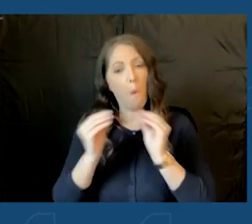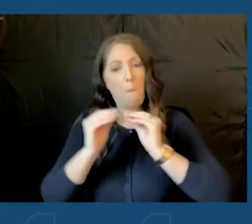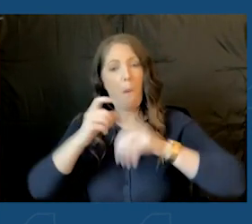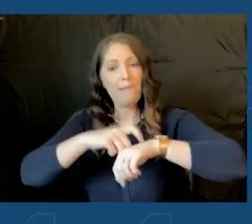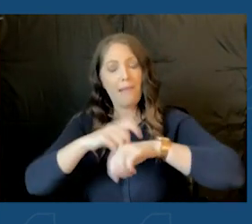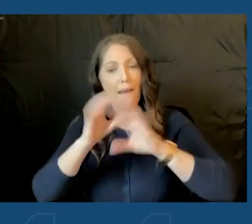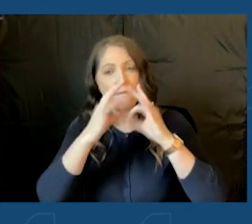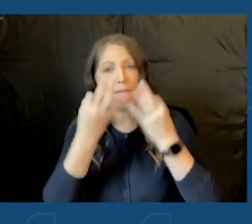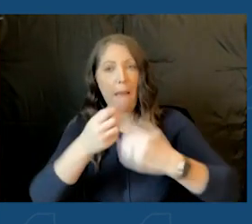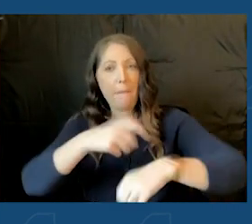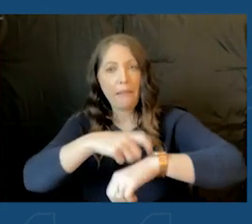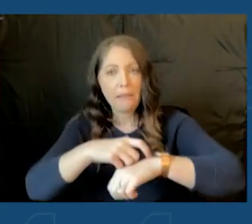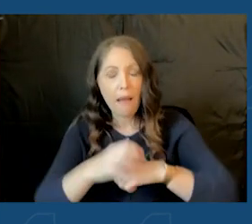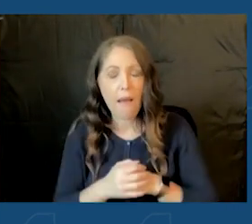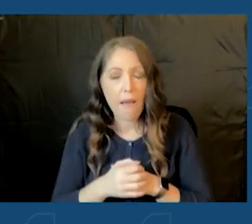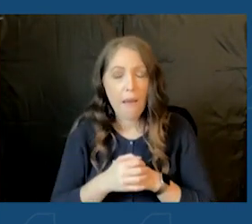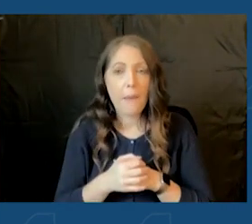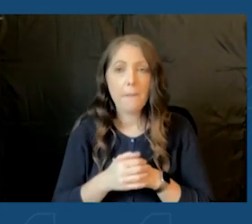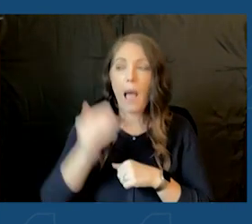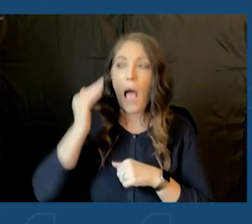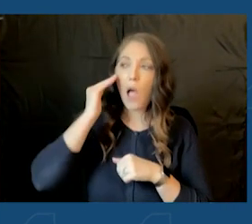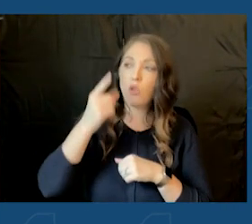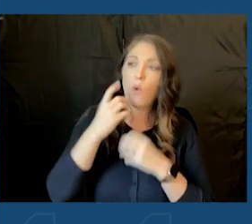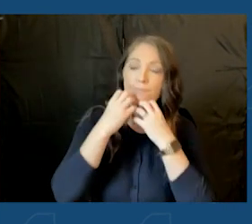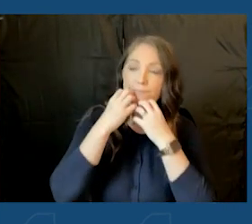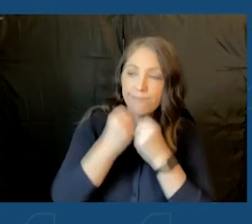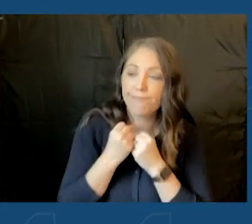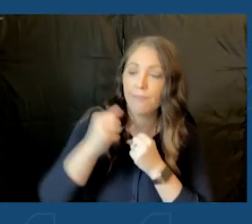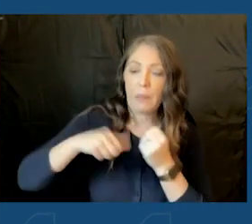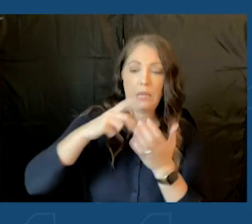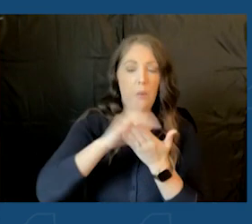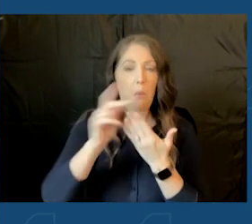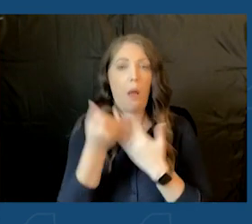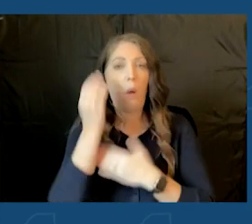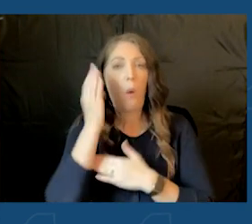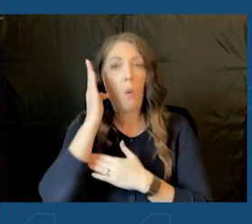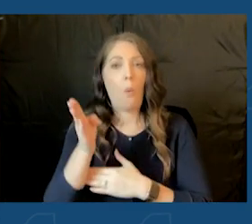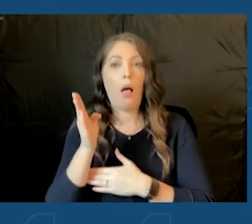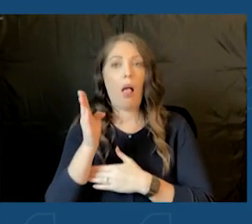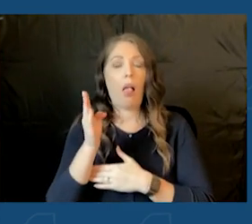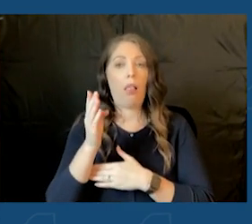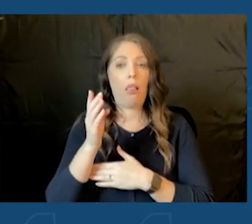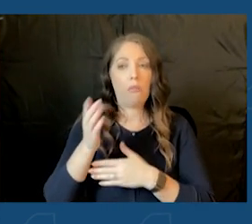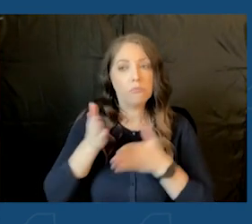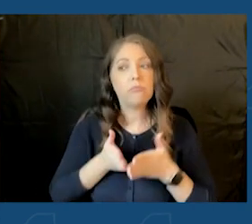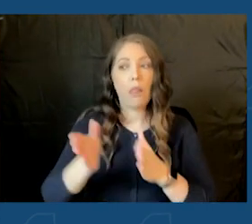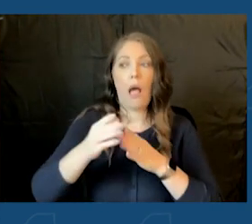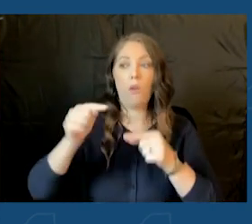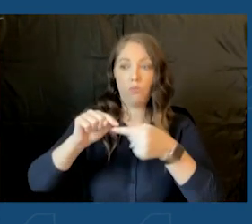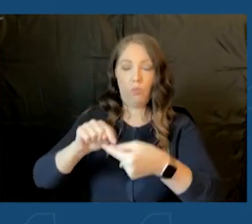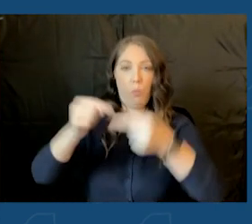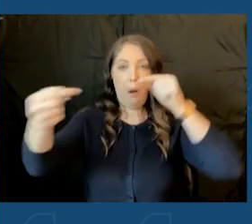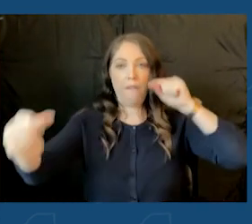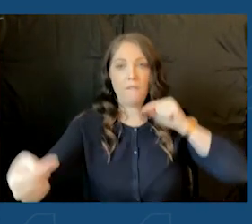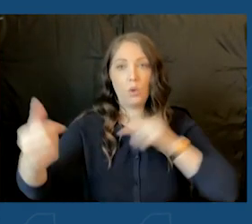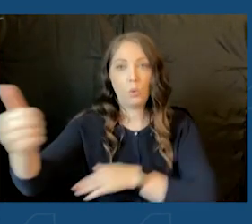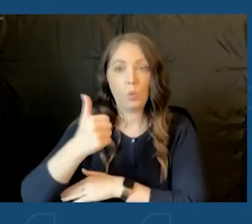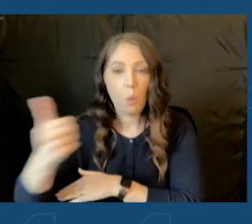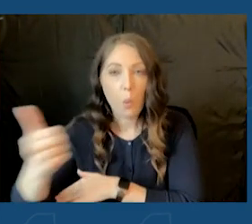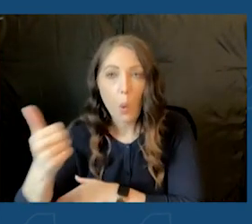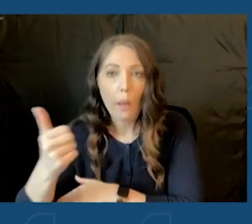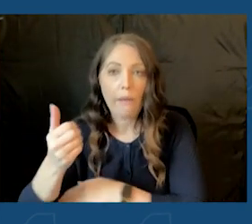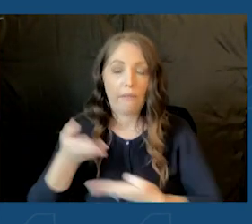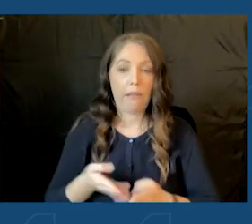And I know you care about how this project will allow first-time reverse commuting so that Long Island businesses can grow and